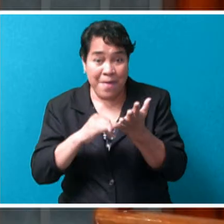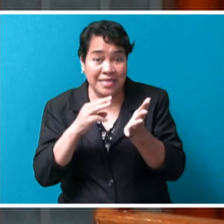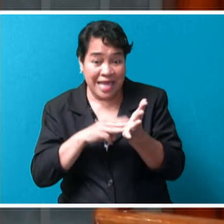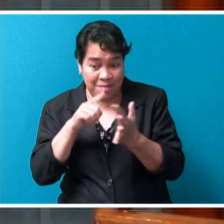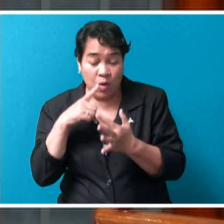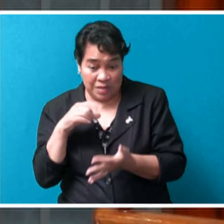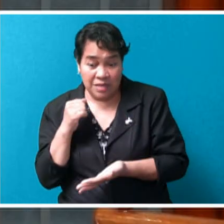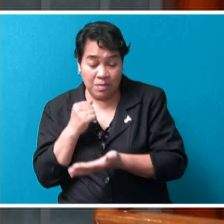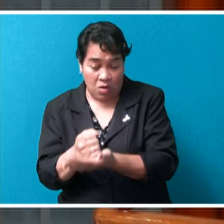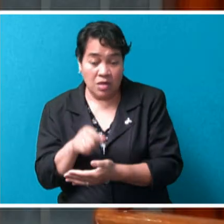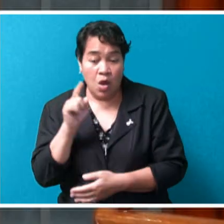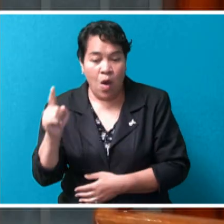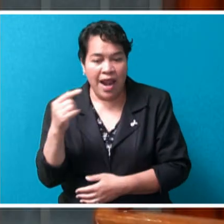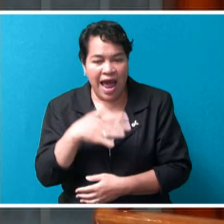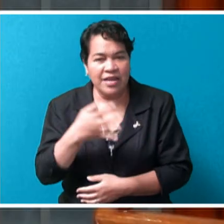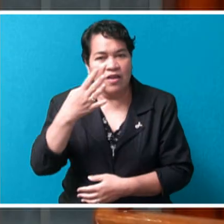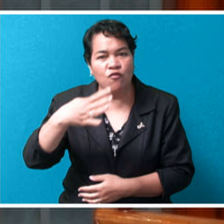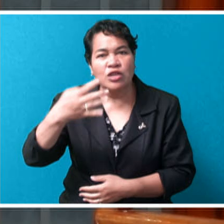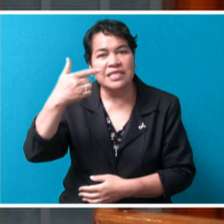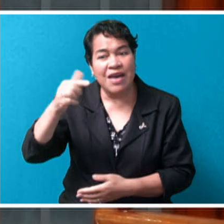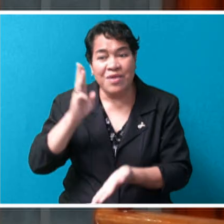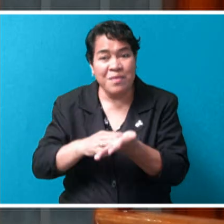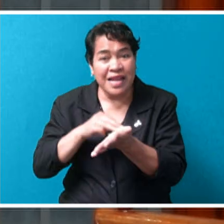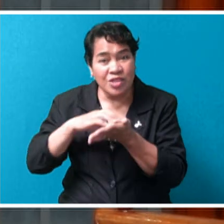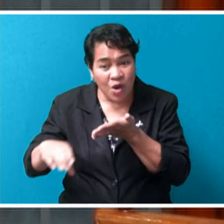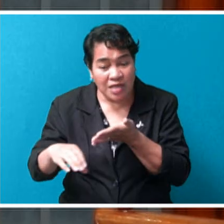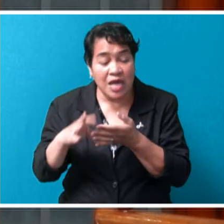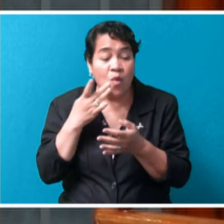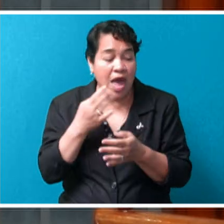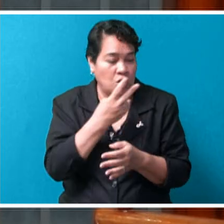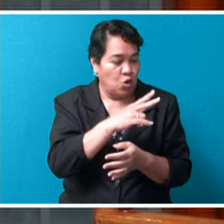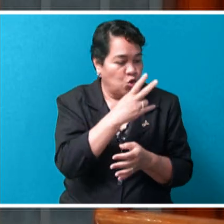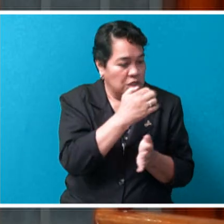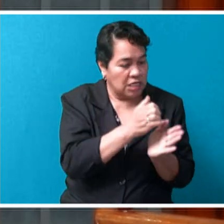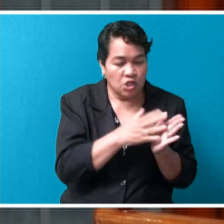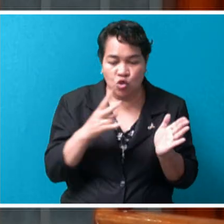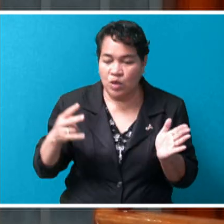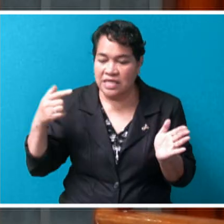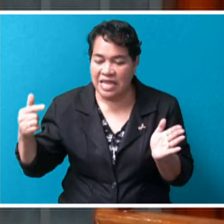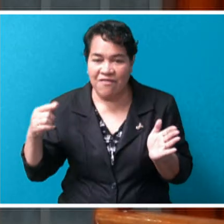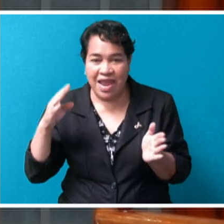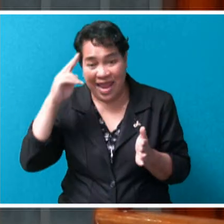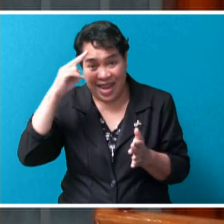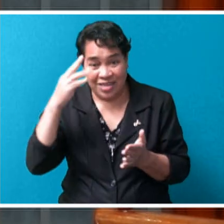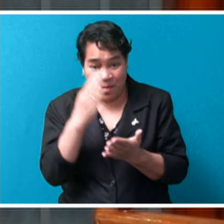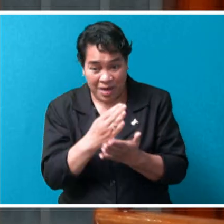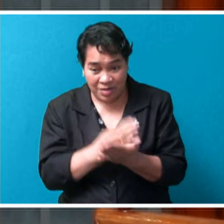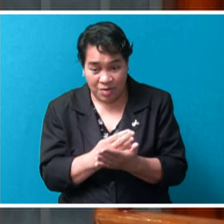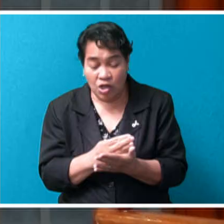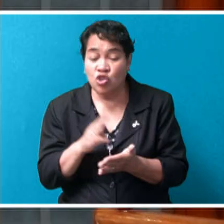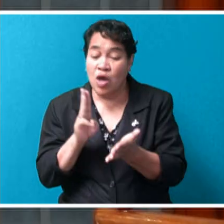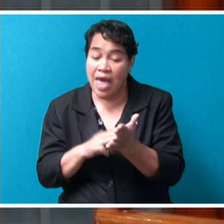stood at 147 million in the 2026-2027 national budget to MSME and